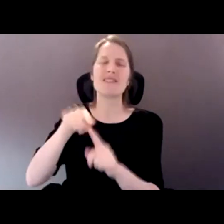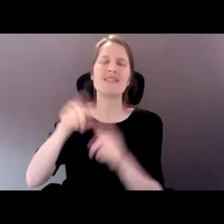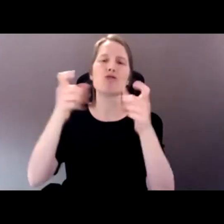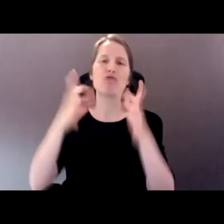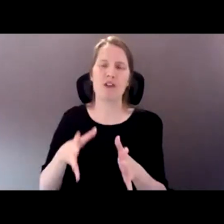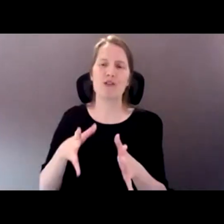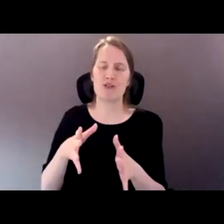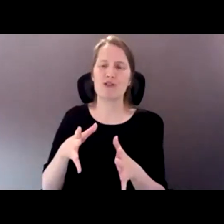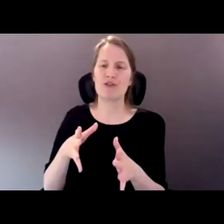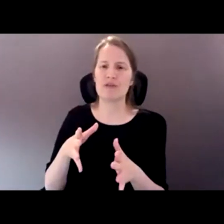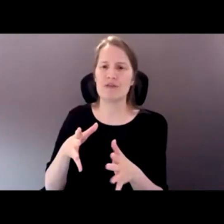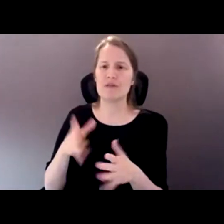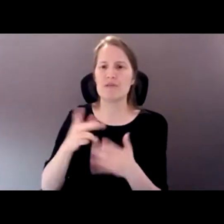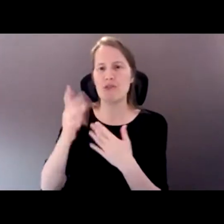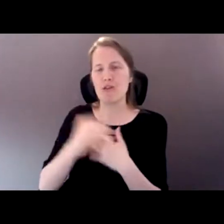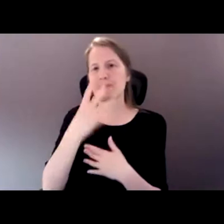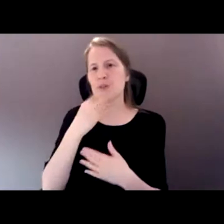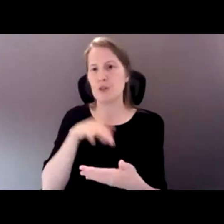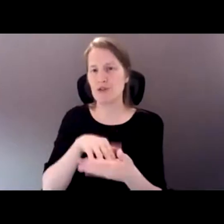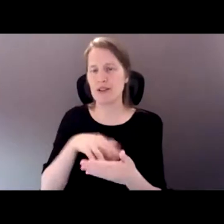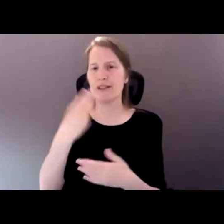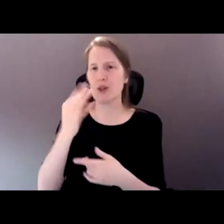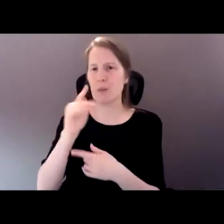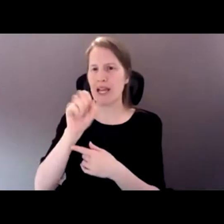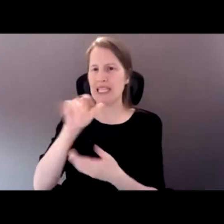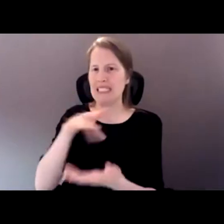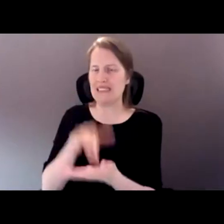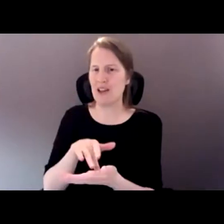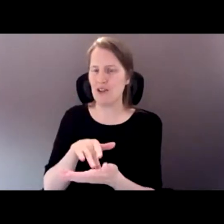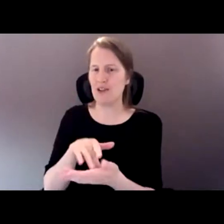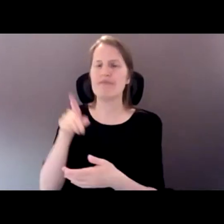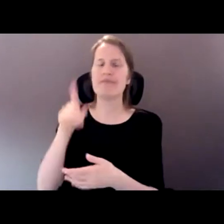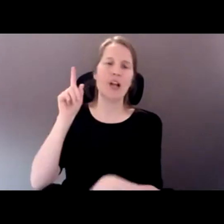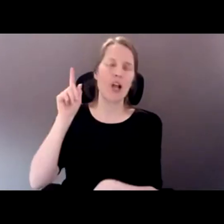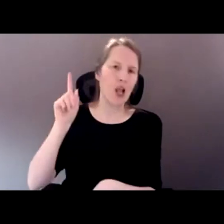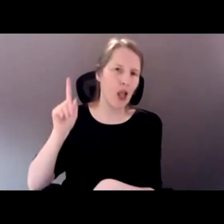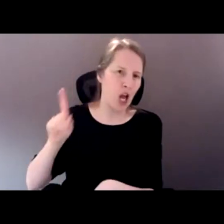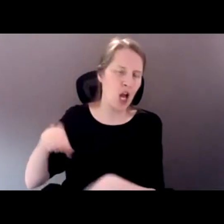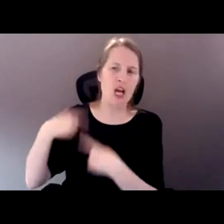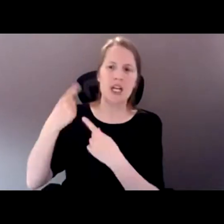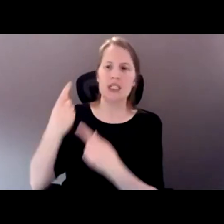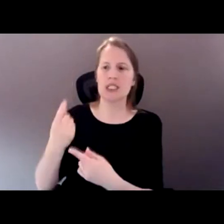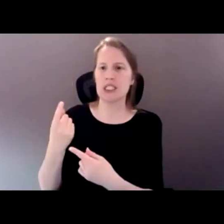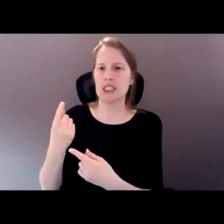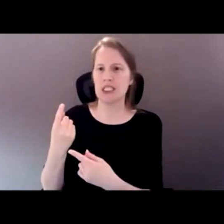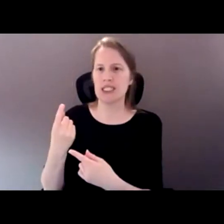the program in Jewish Studies and the Humanities Center, and had a long